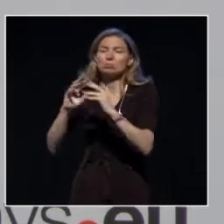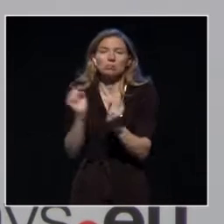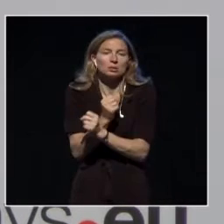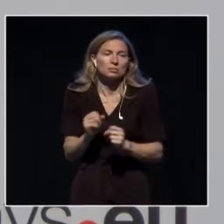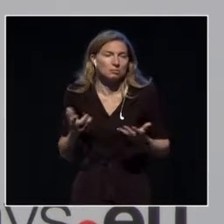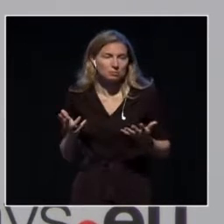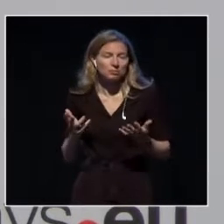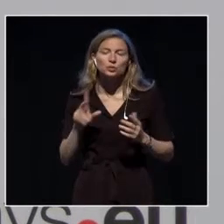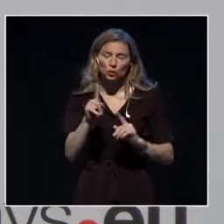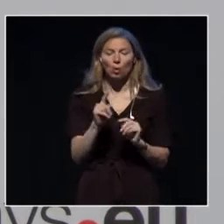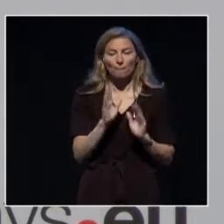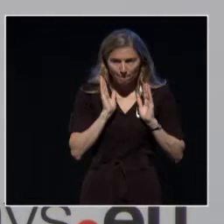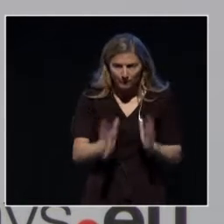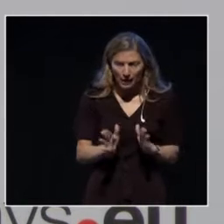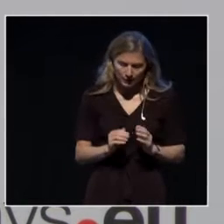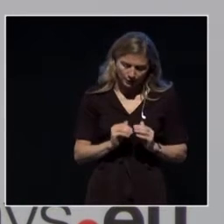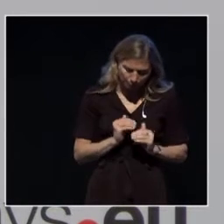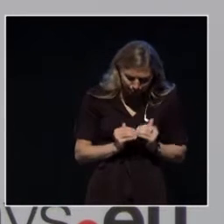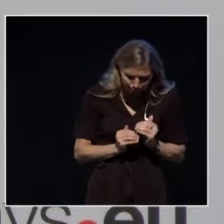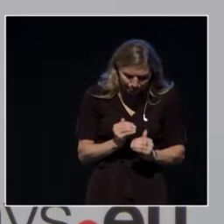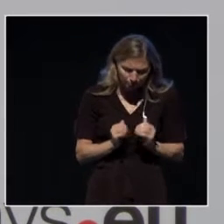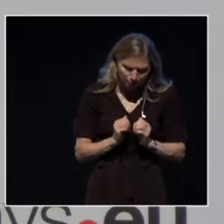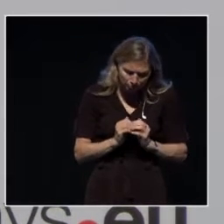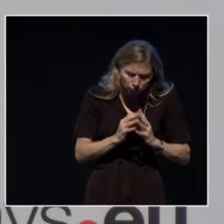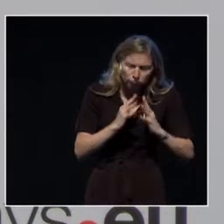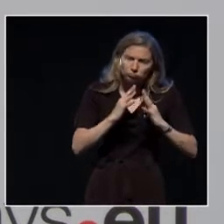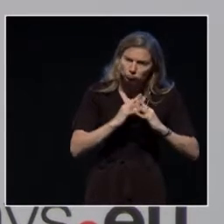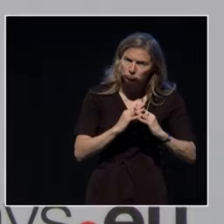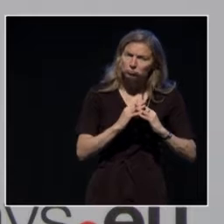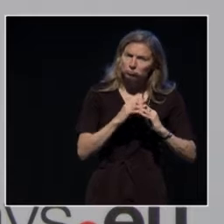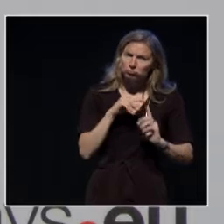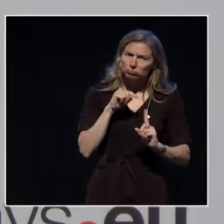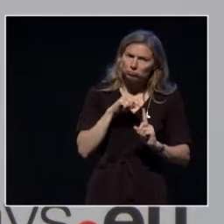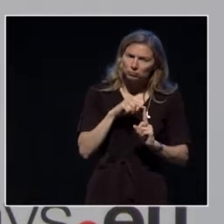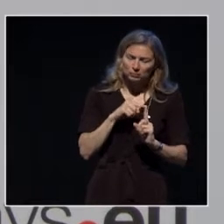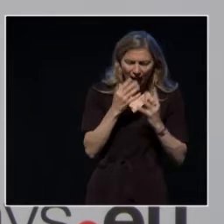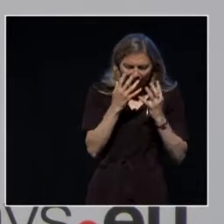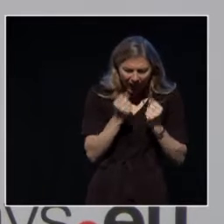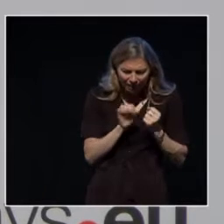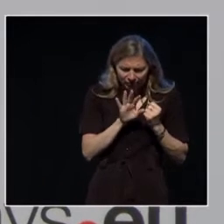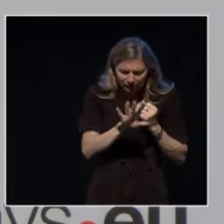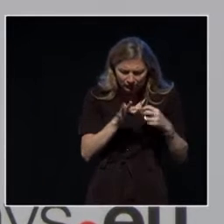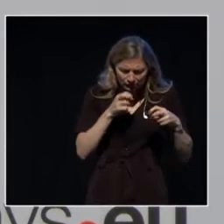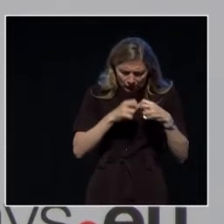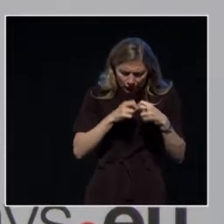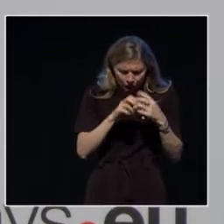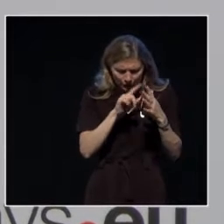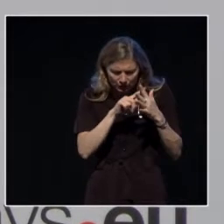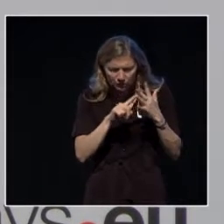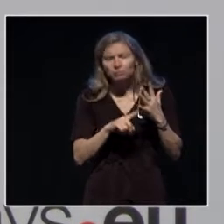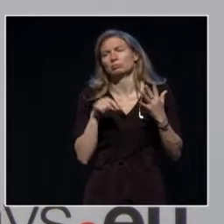there are special issues of startups that are important, which is that